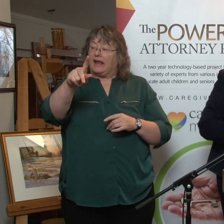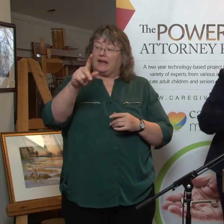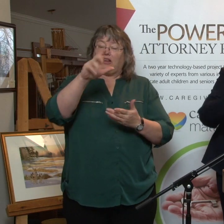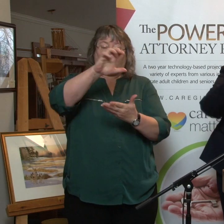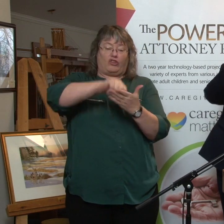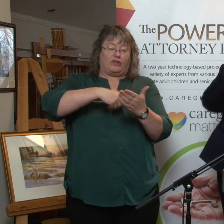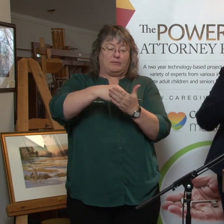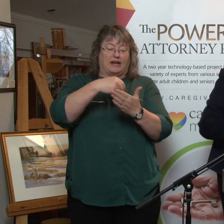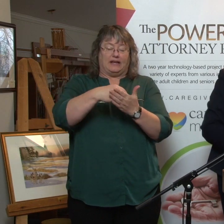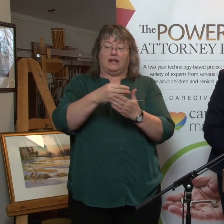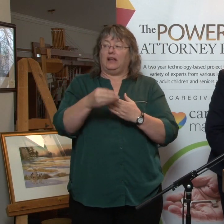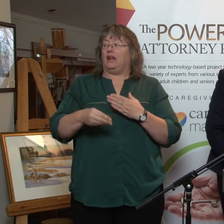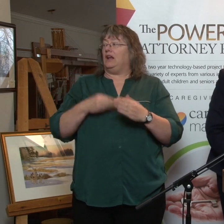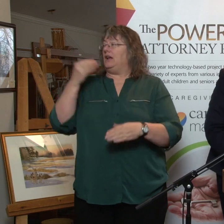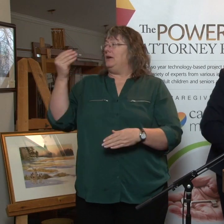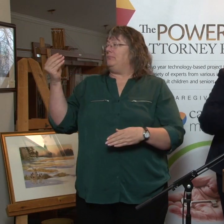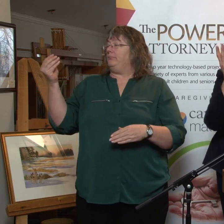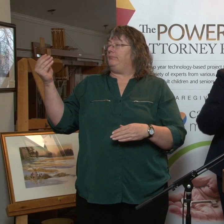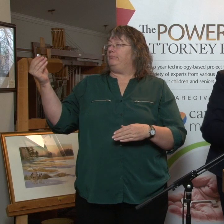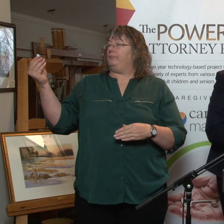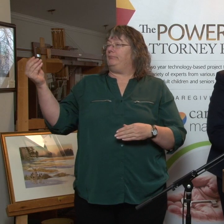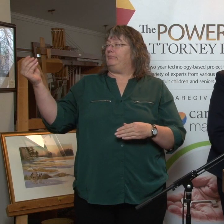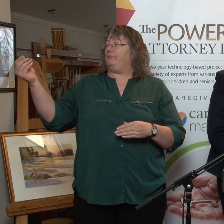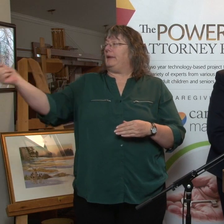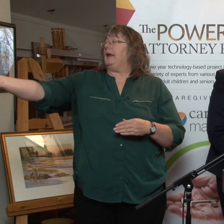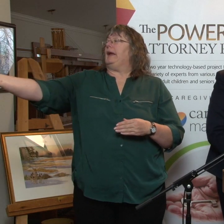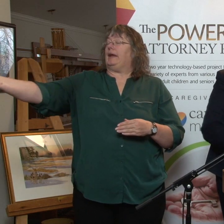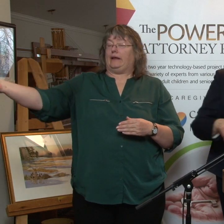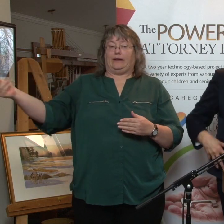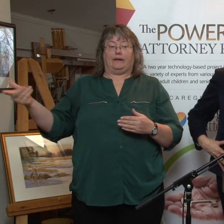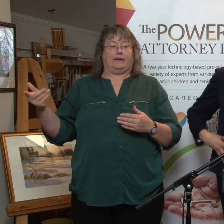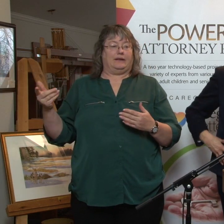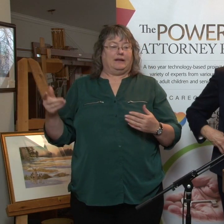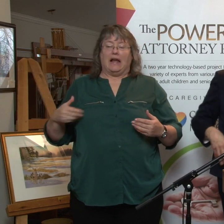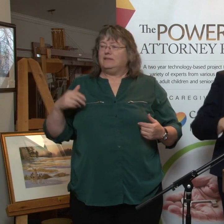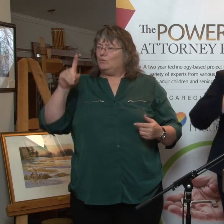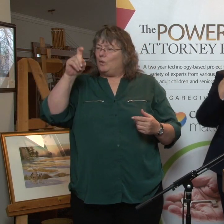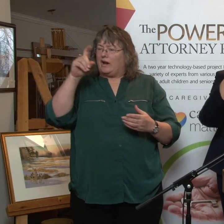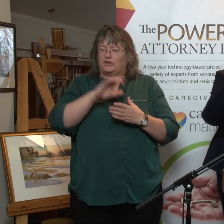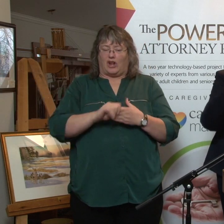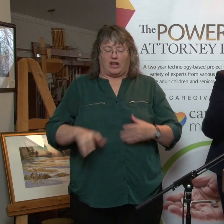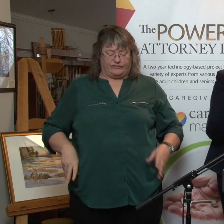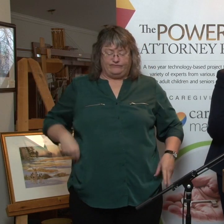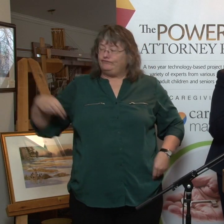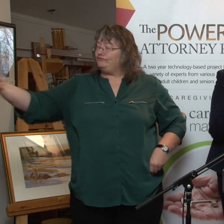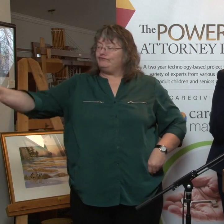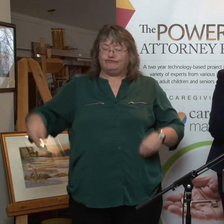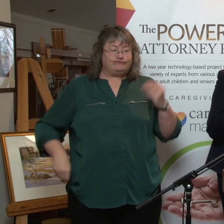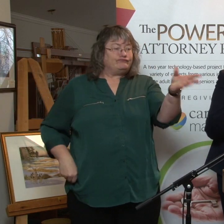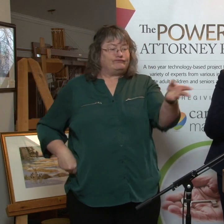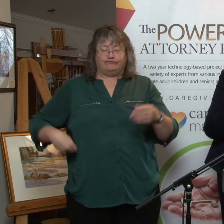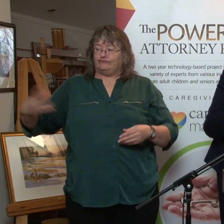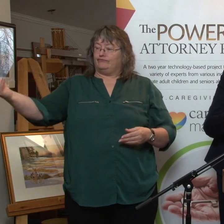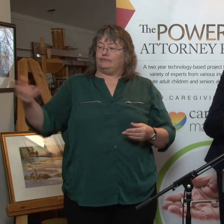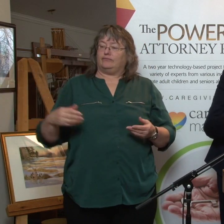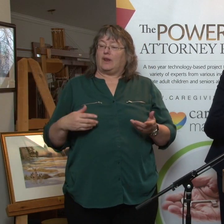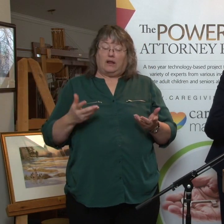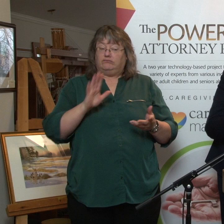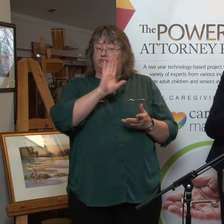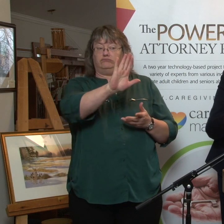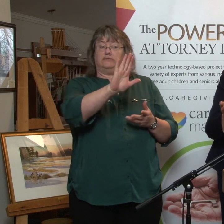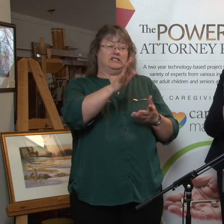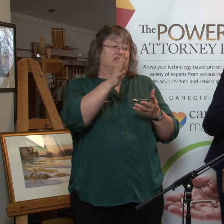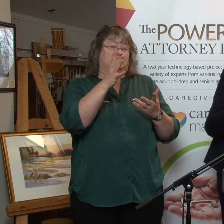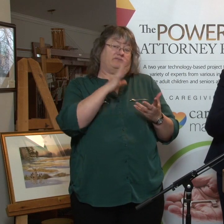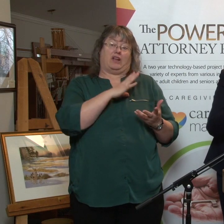money to the guy that he next meets. So he has $100 in his pocket and he keeps doing that. There's nothing to stop him from doing